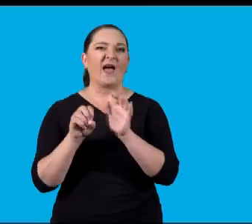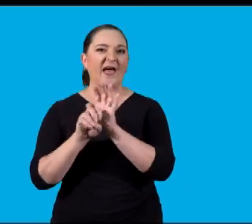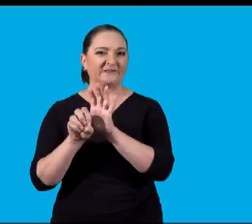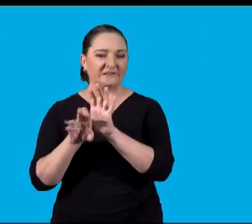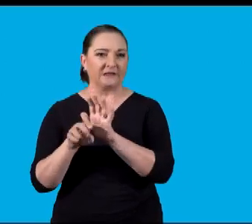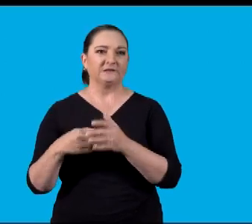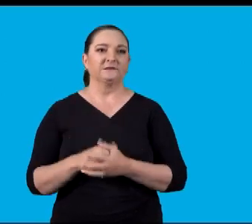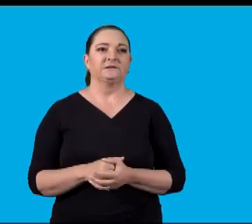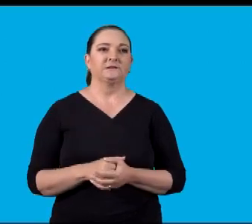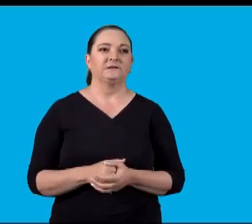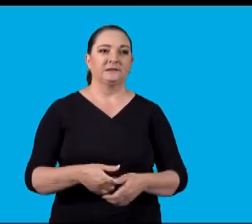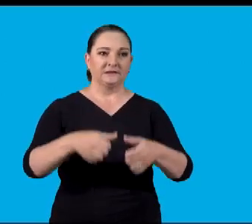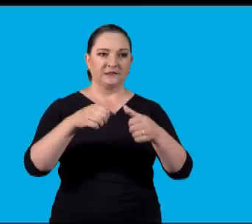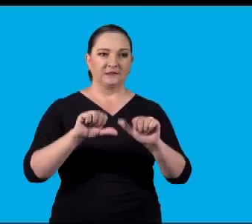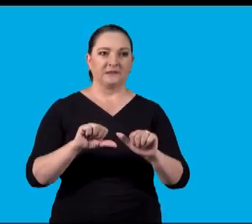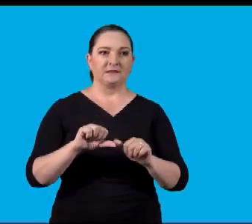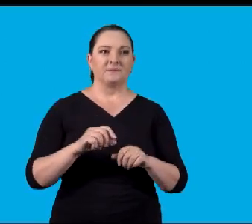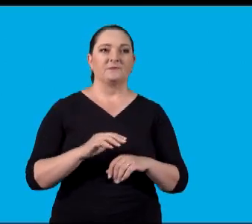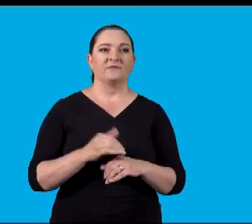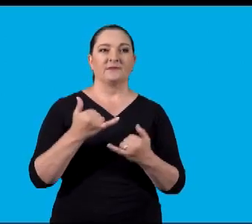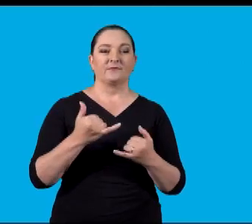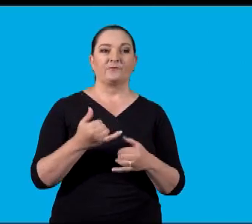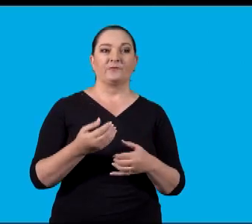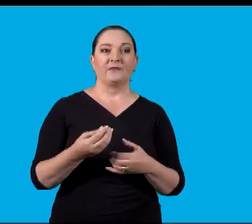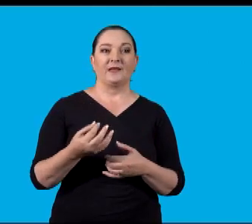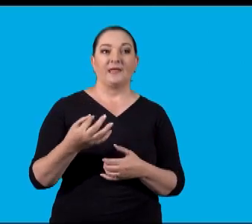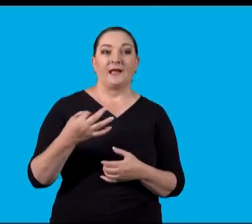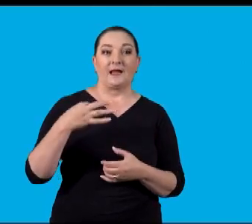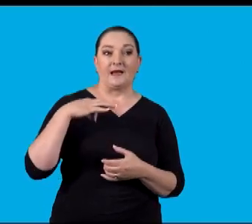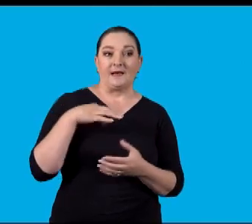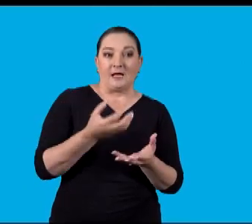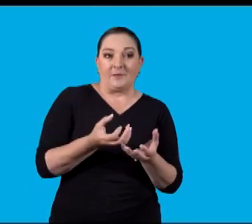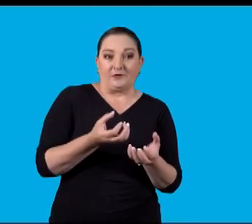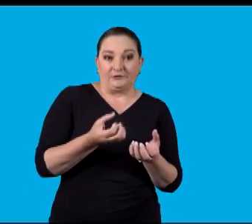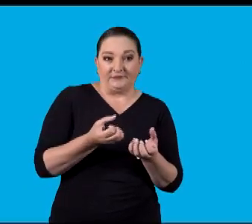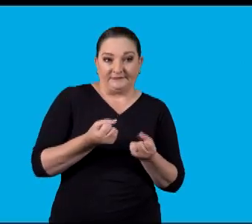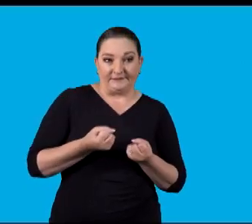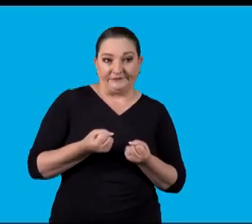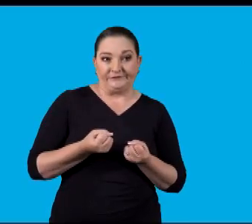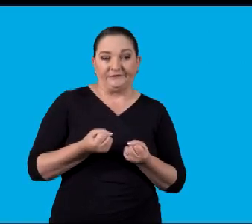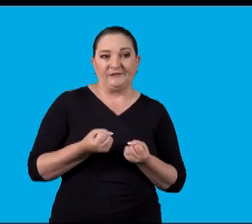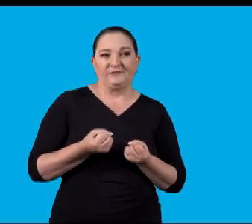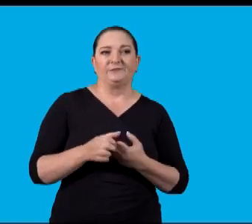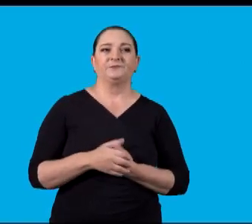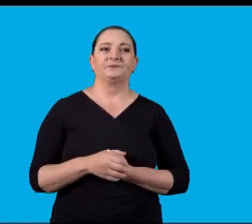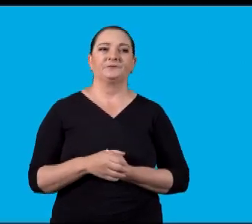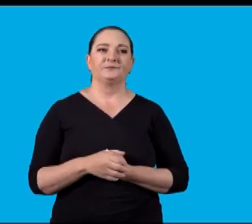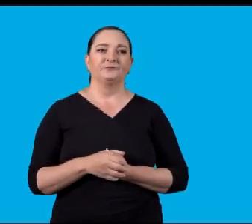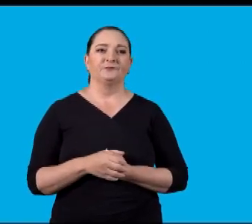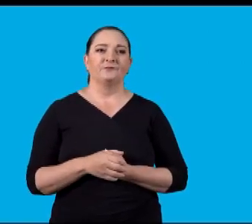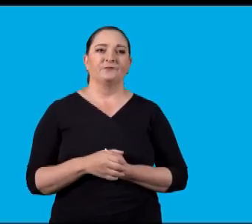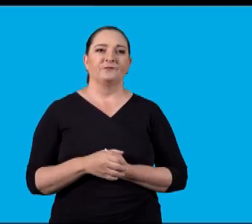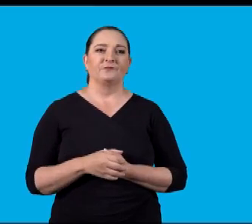advertising. And then I'm also going to add my income received in advance. So I'm adding these. When I